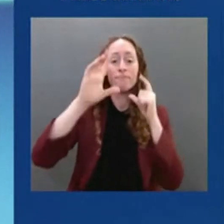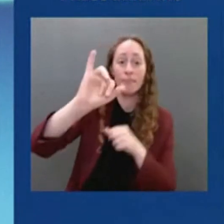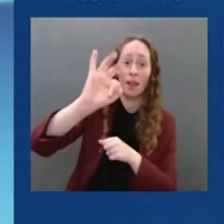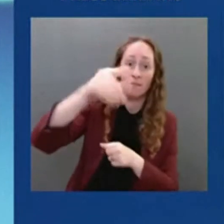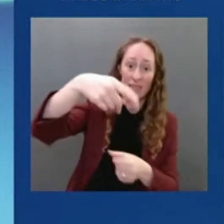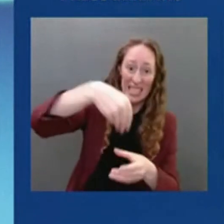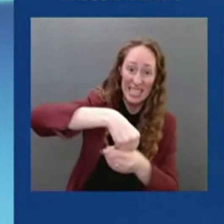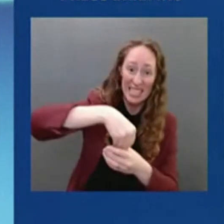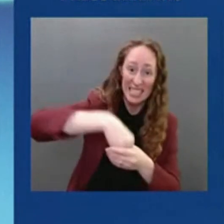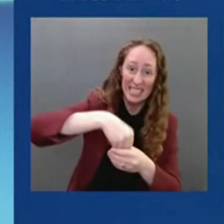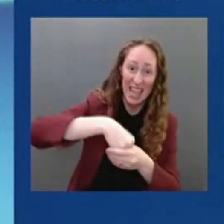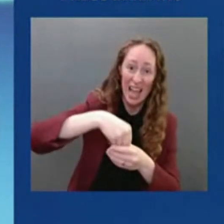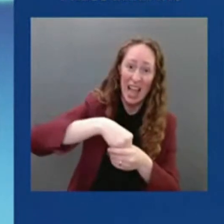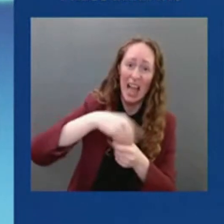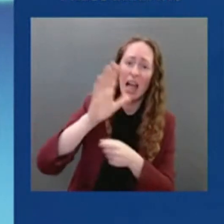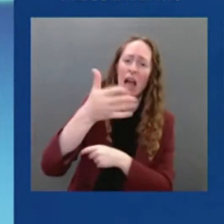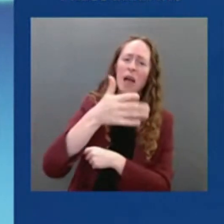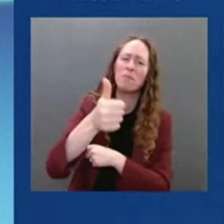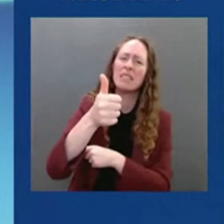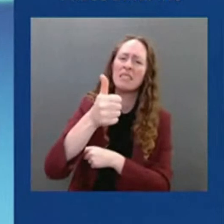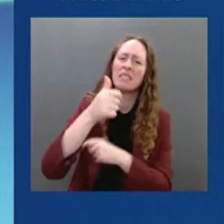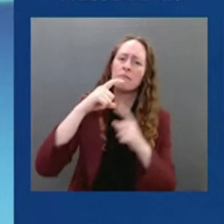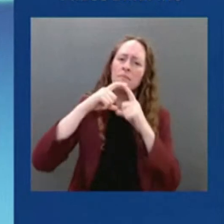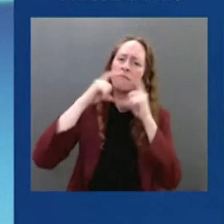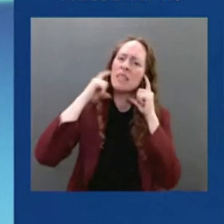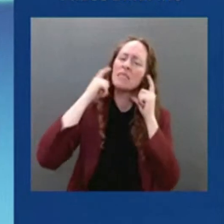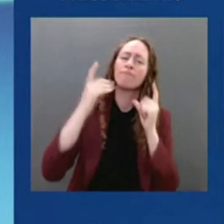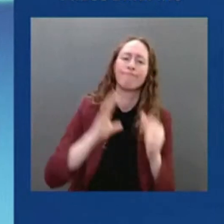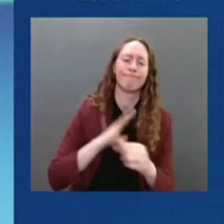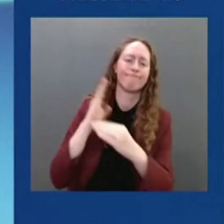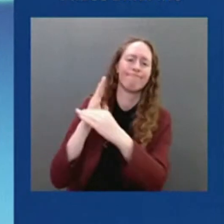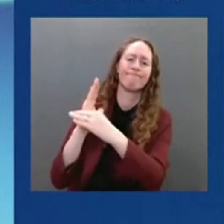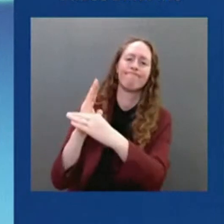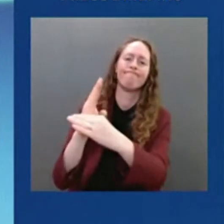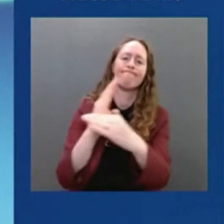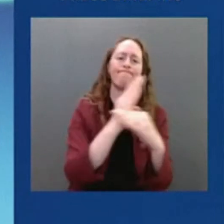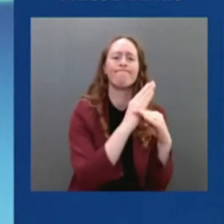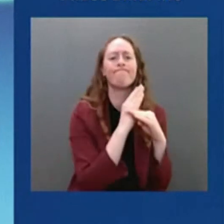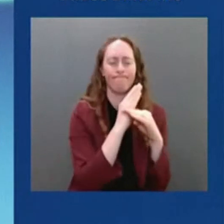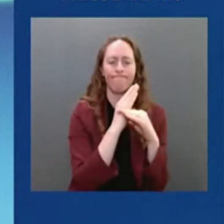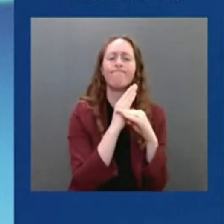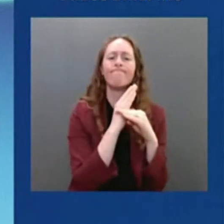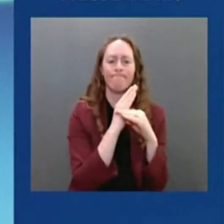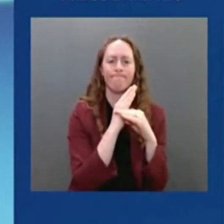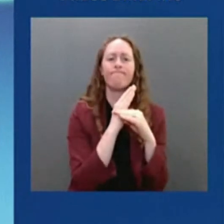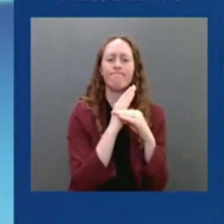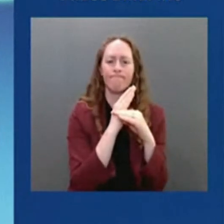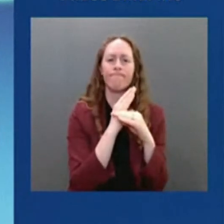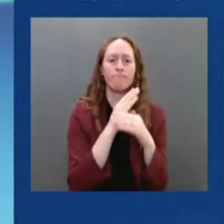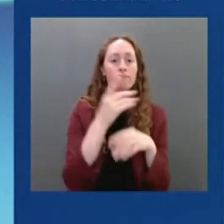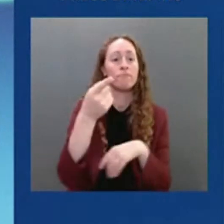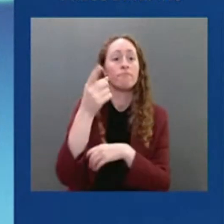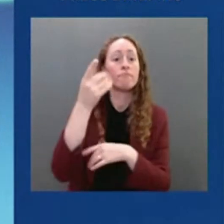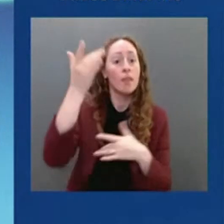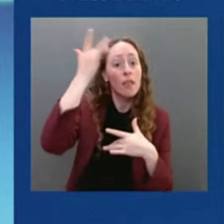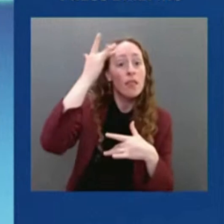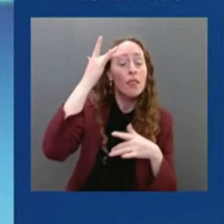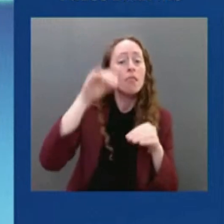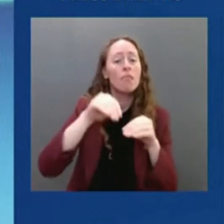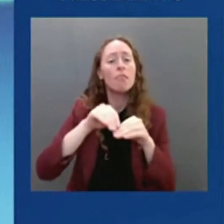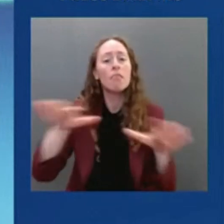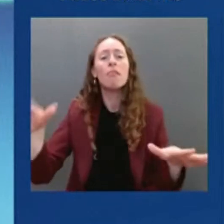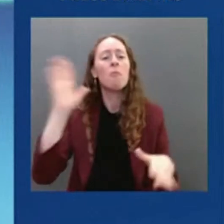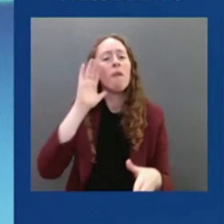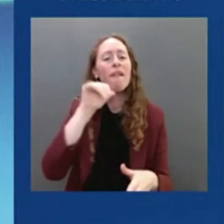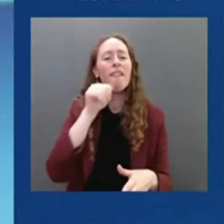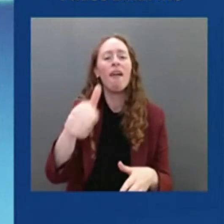tool to control the spread of COVID-19. Prevents you from getting infected, and it prevents you from spreading it to others. We have